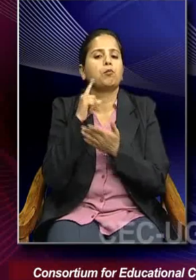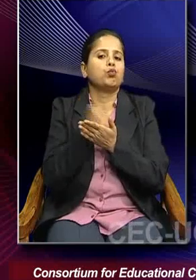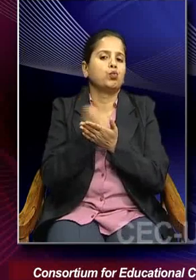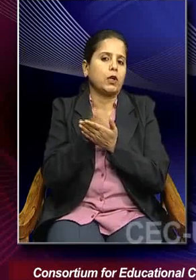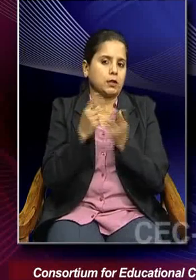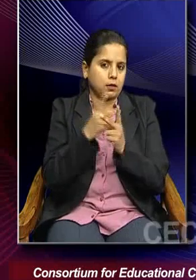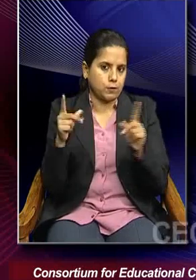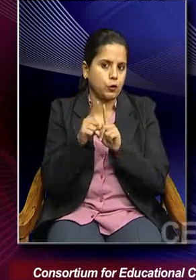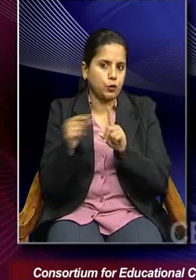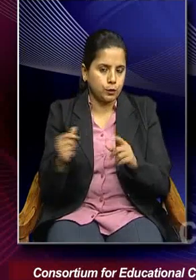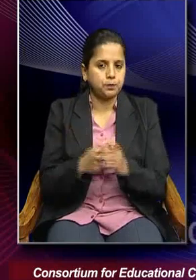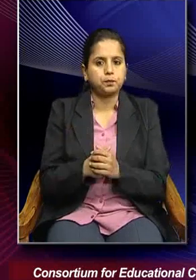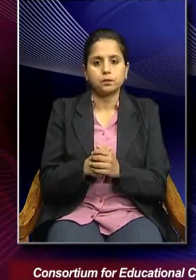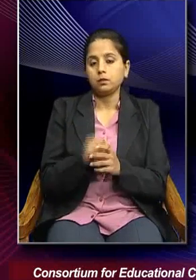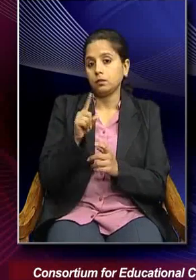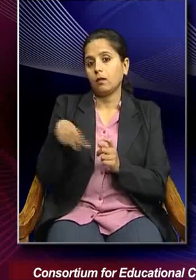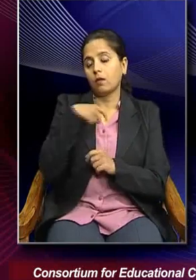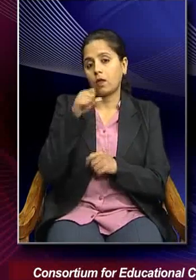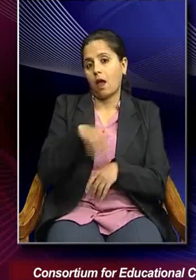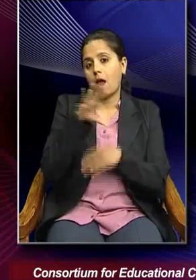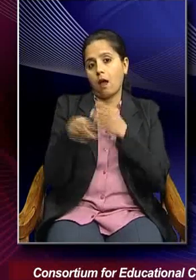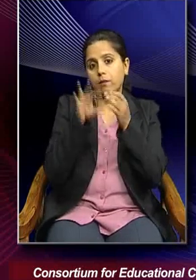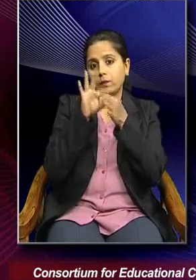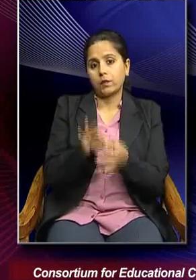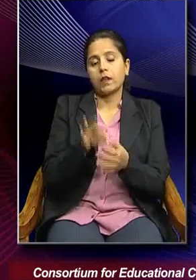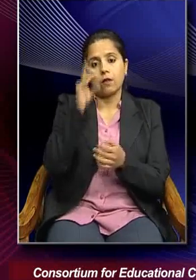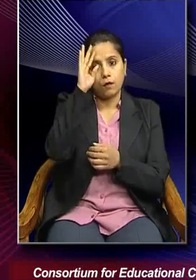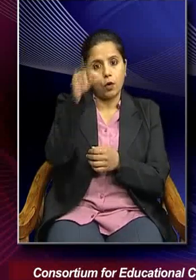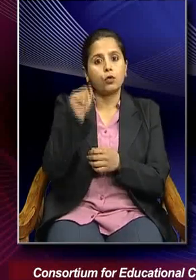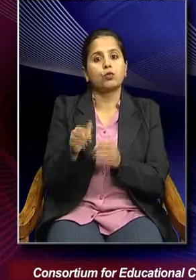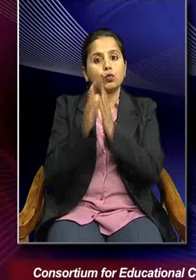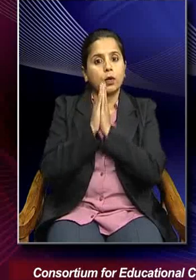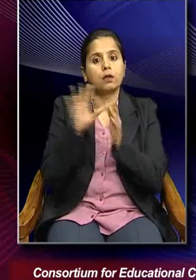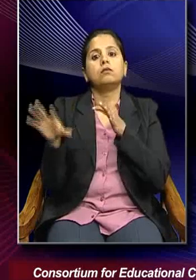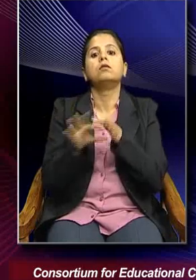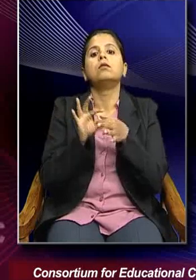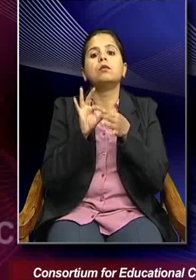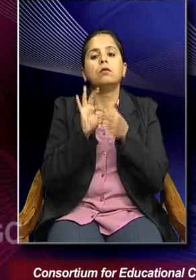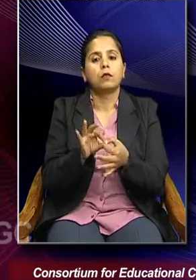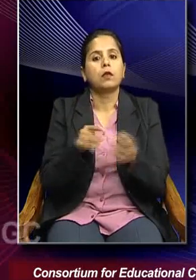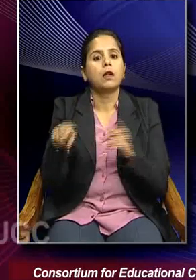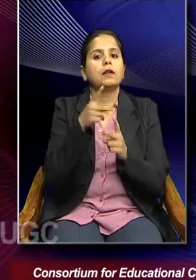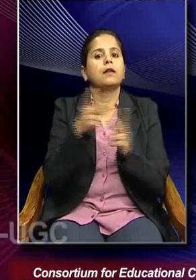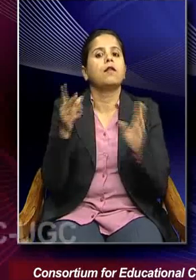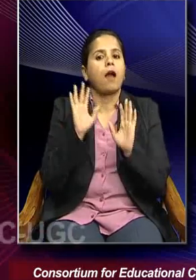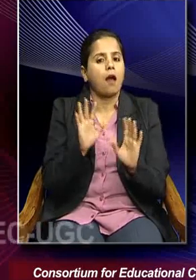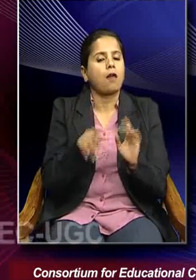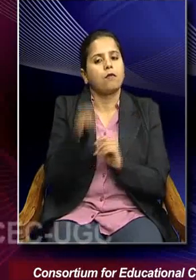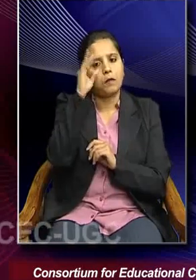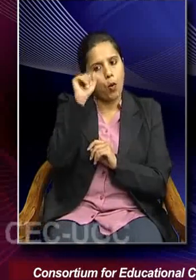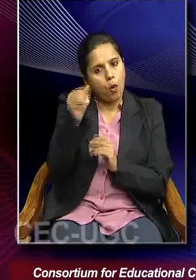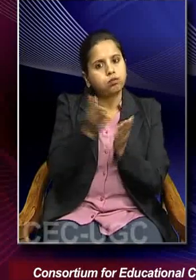practices. But we can add philosophy to religion, and that is why we have a different field on philosophy